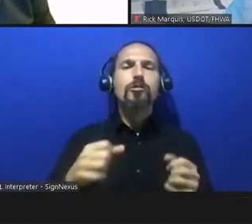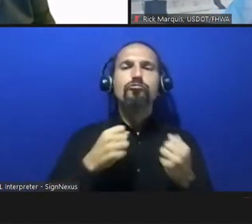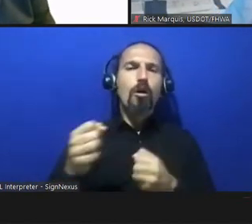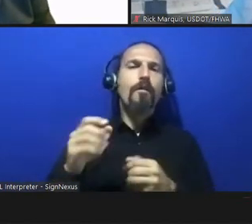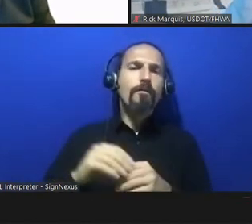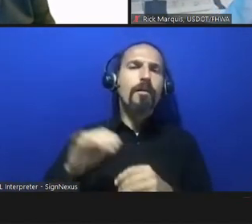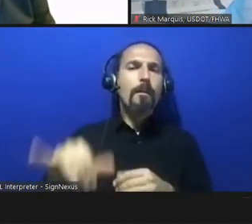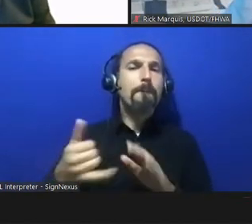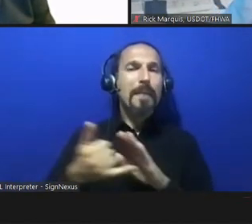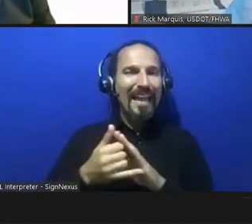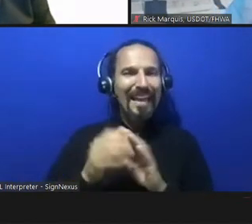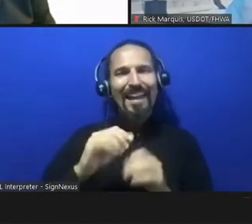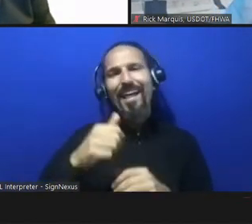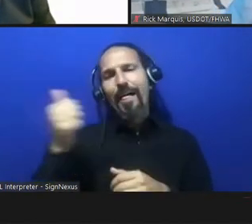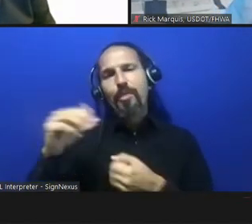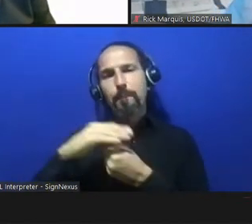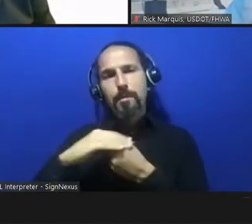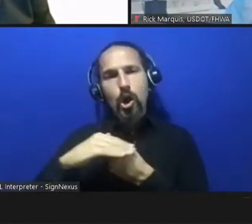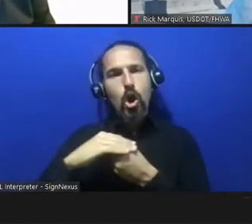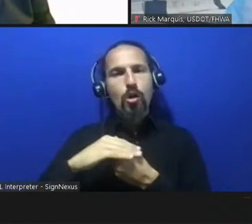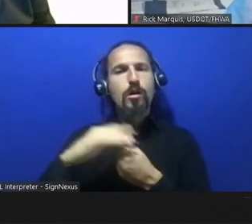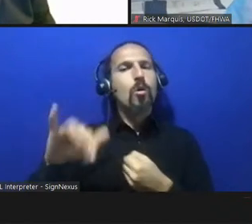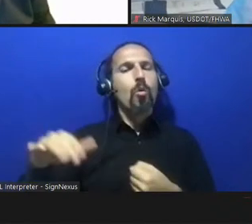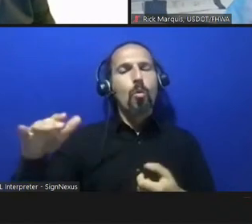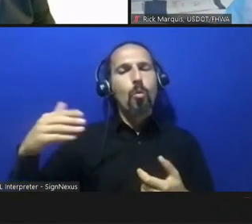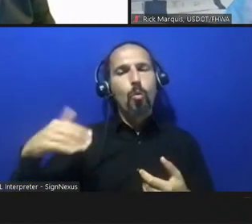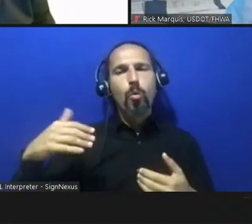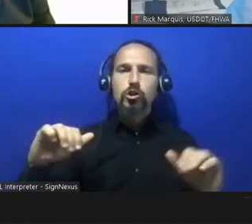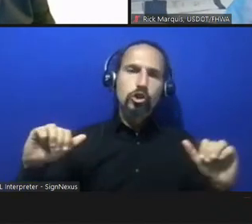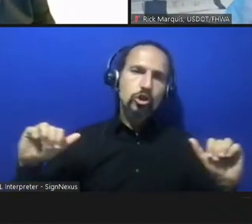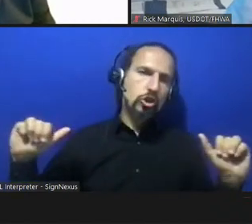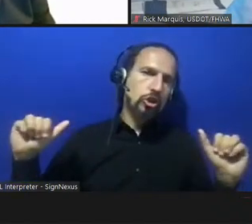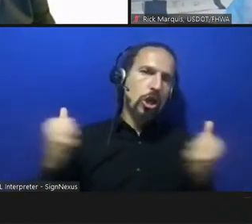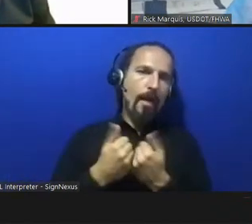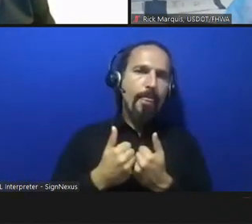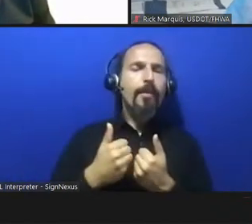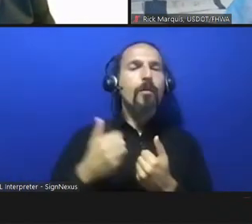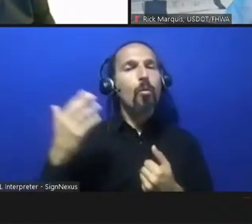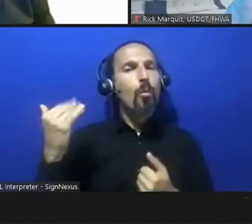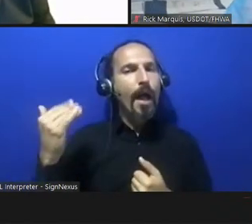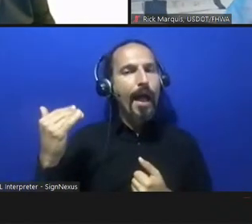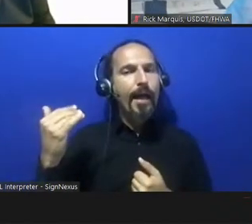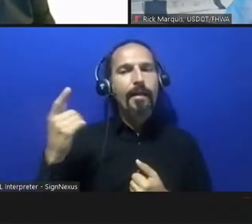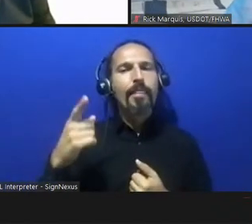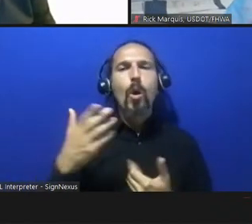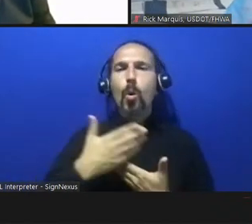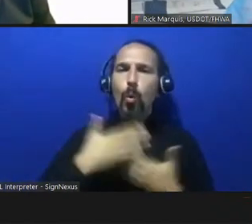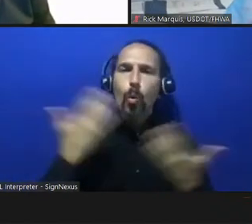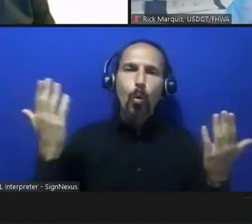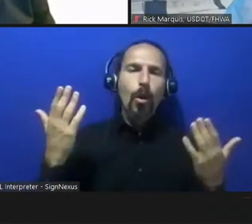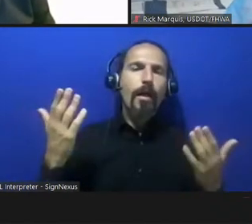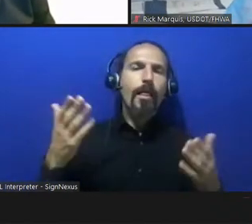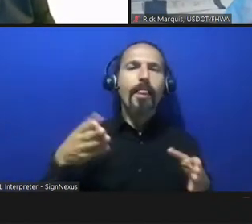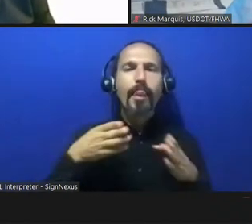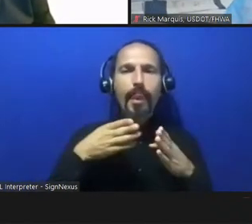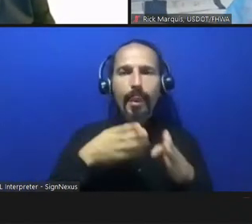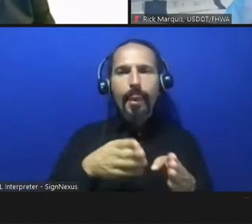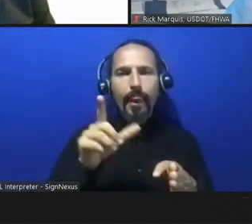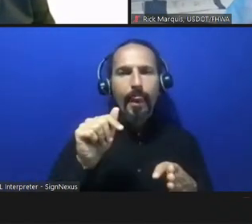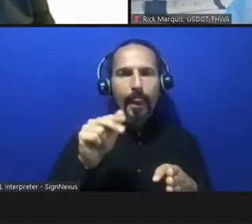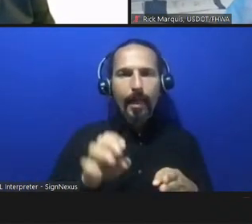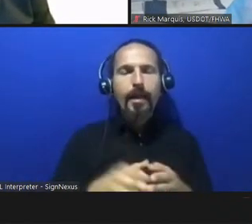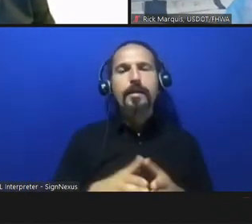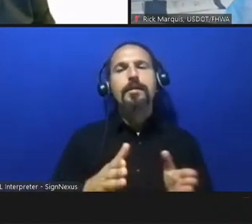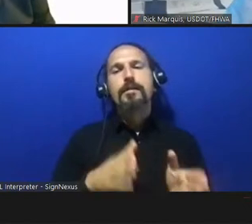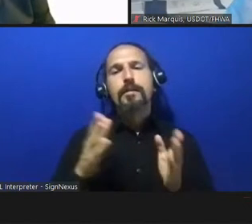boroughs is already extremely challenging to due to the lack of lanes uh lack